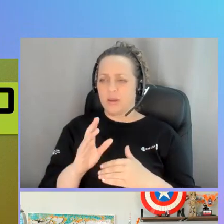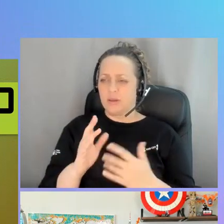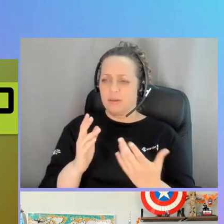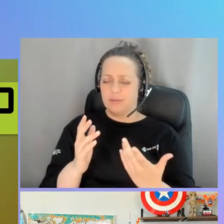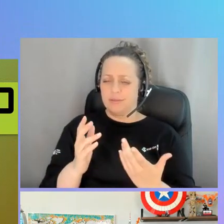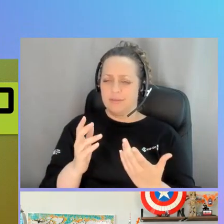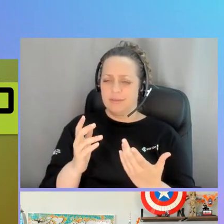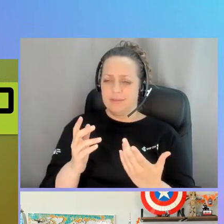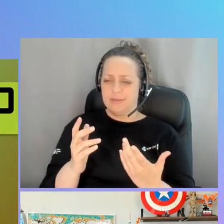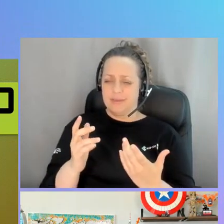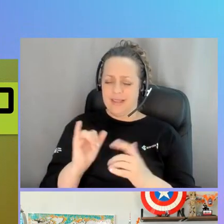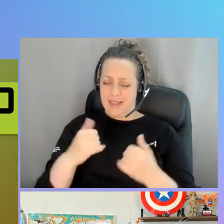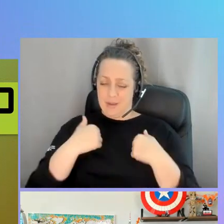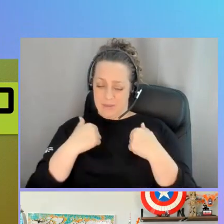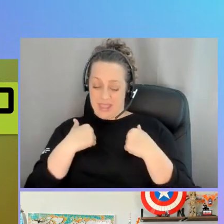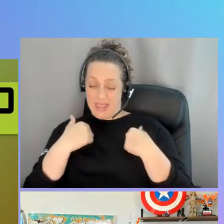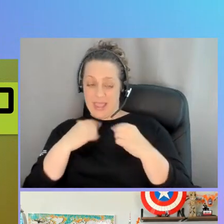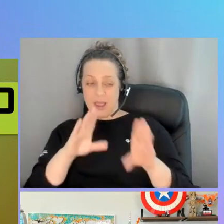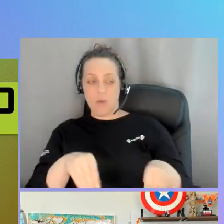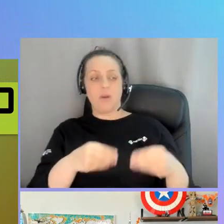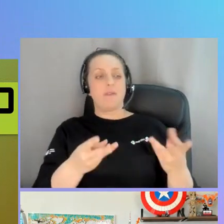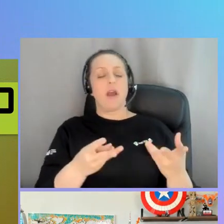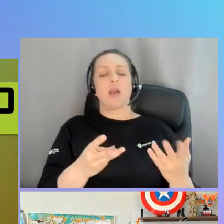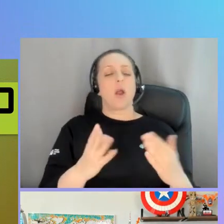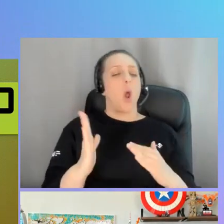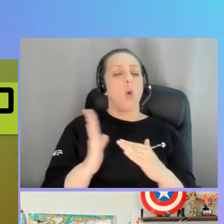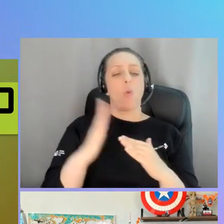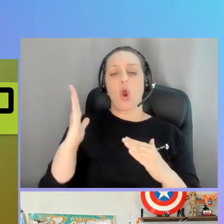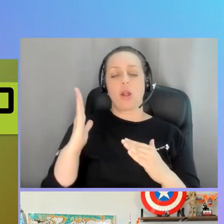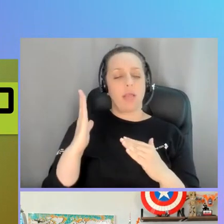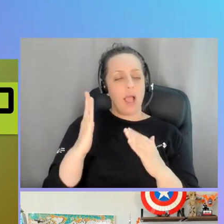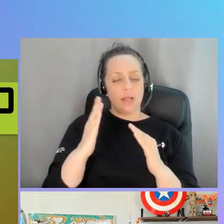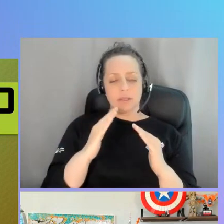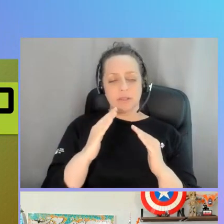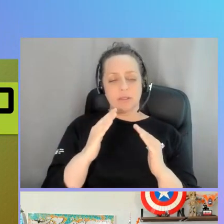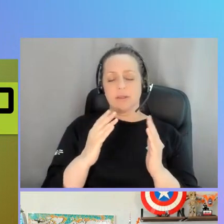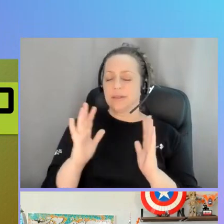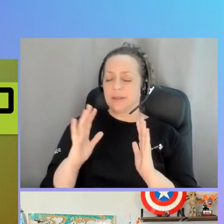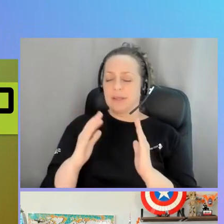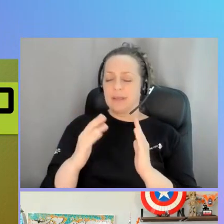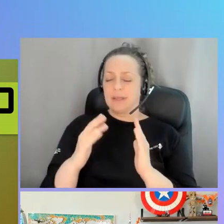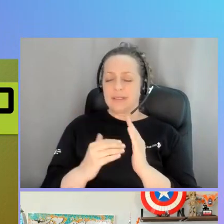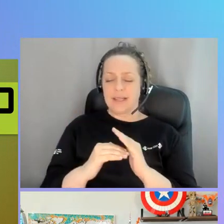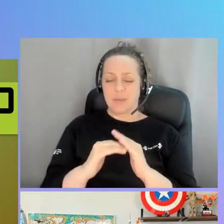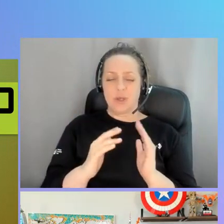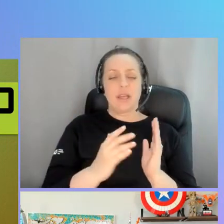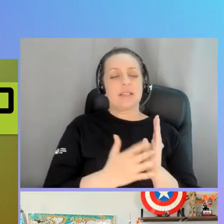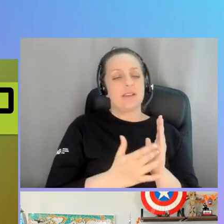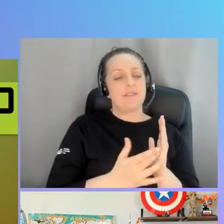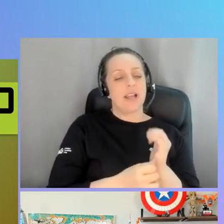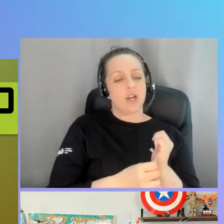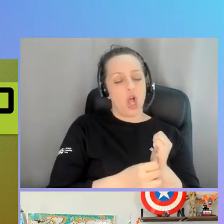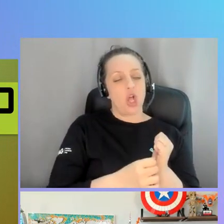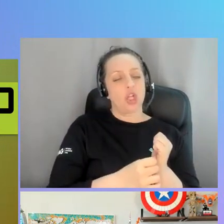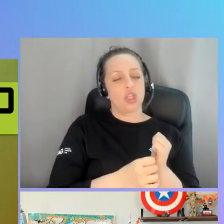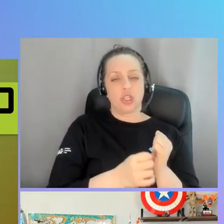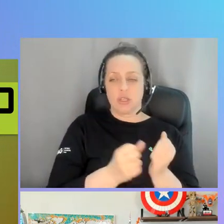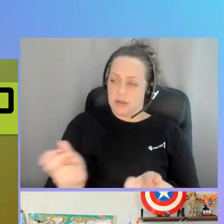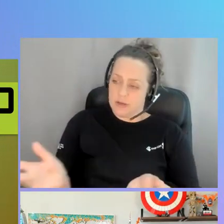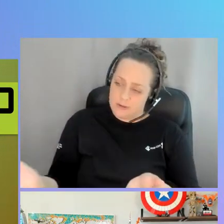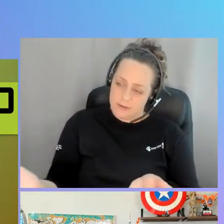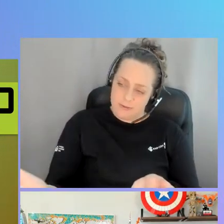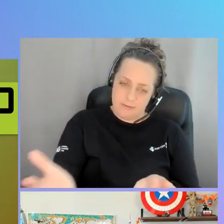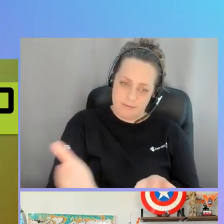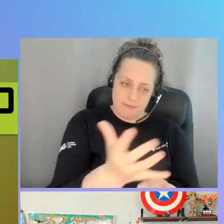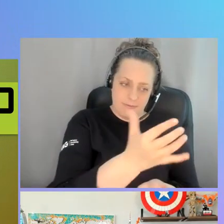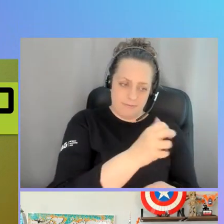did, is provide like a world-class accessibility or assistive technology catalog, right? Round up all of the assistive technology